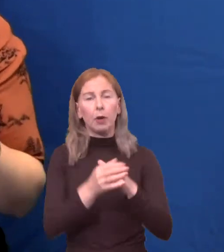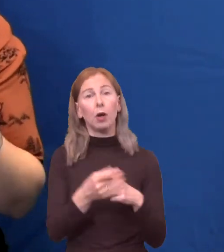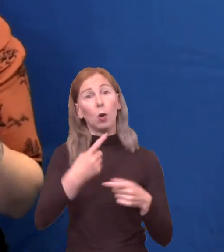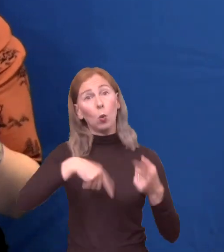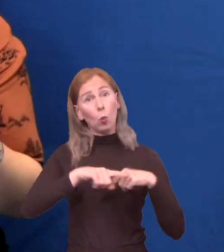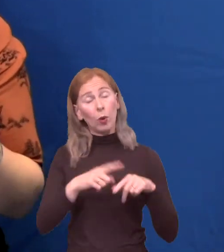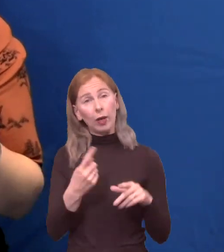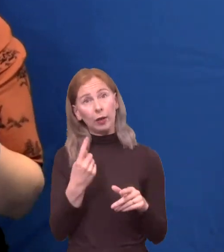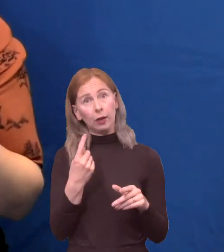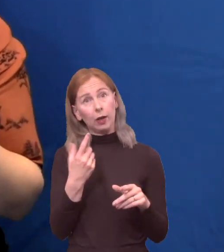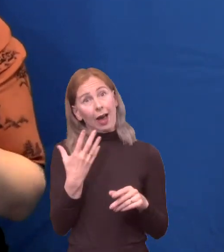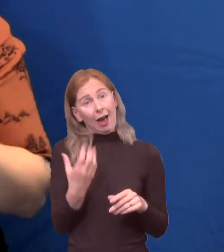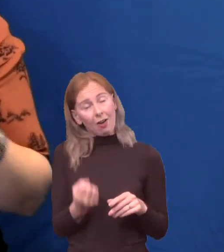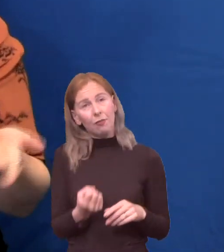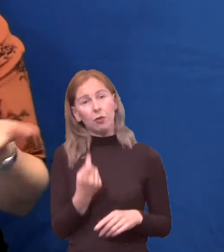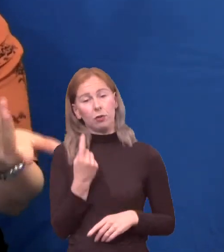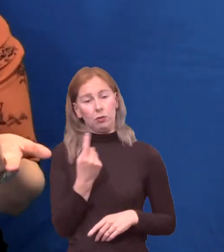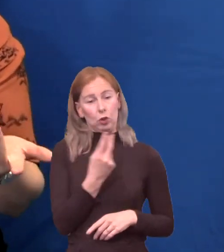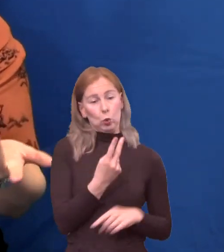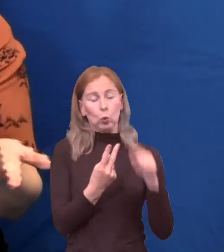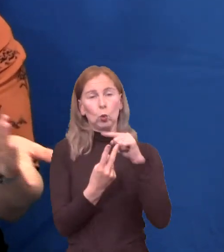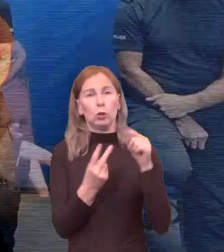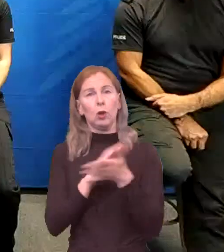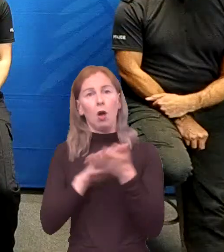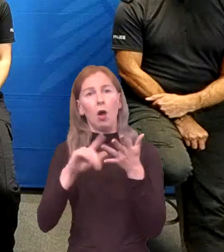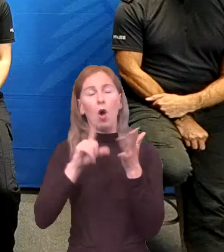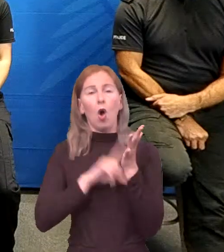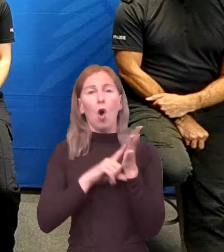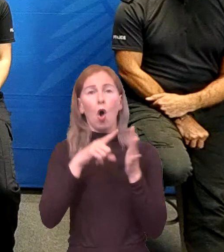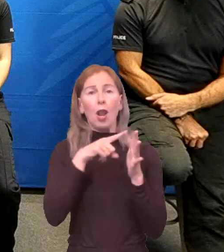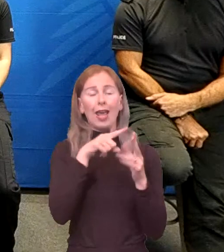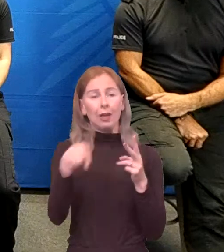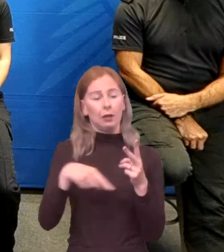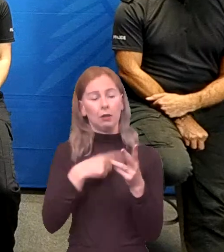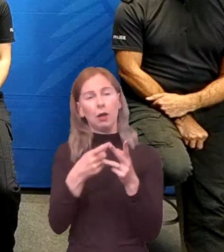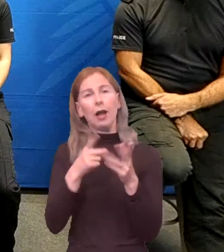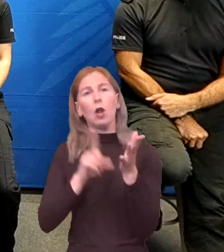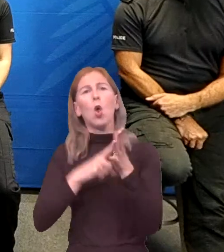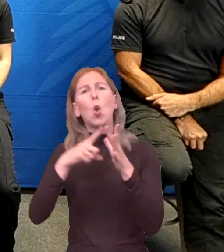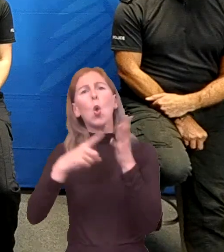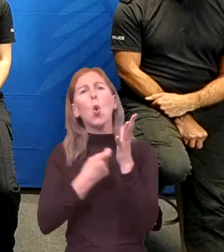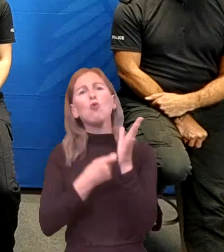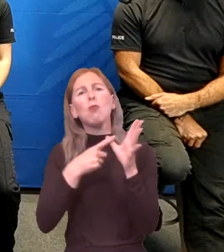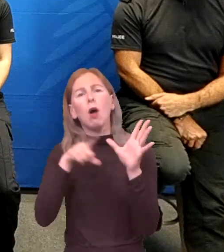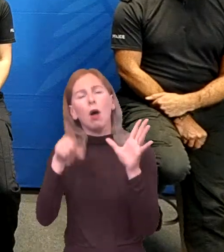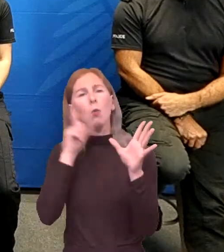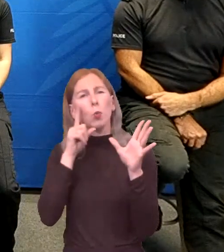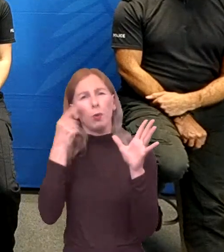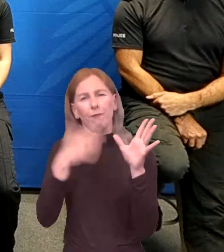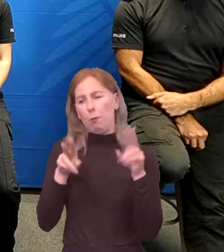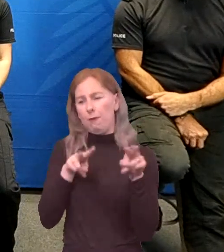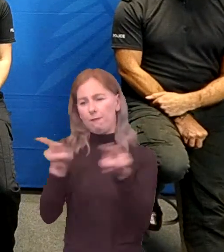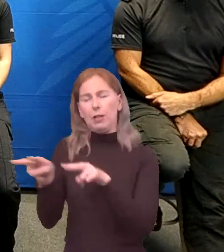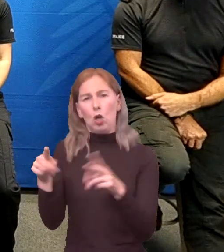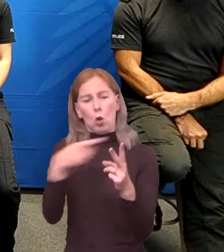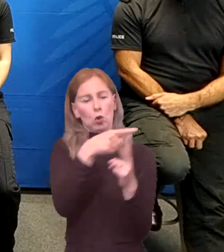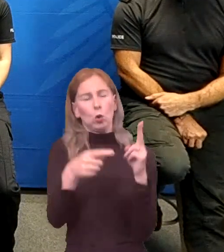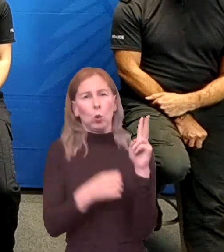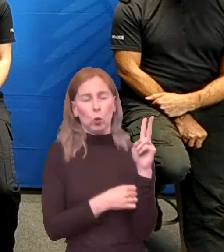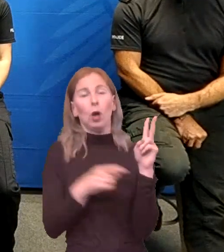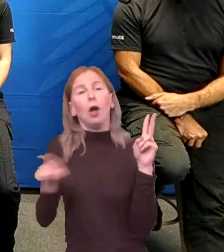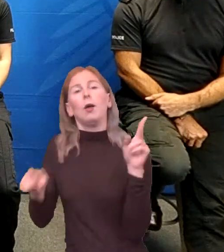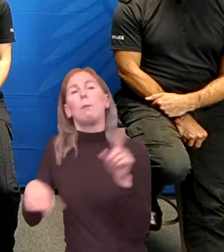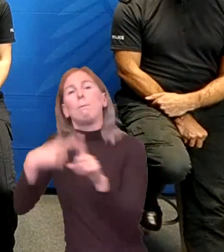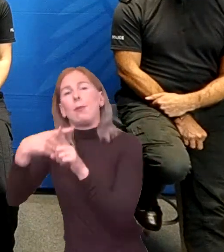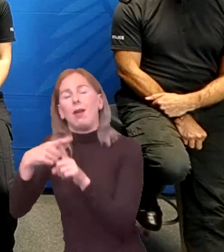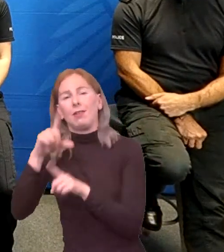are rural PCs, and if you just have a quick chat about what your role is, Holly, and what exactly you do. And we also have 11 rural PCSOs, but we'll go into that in more